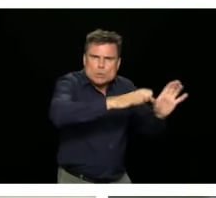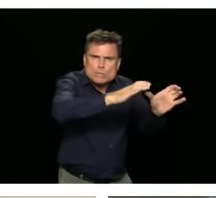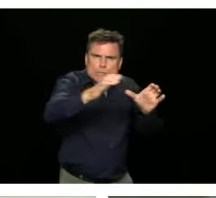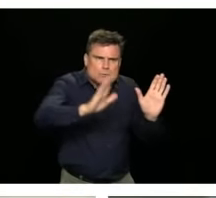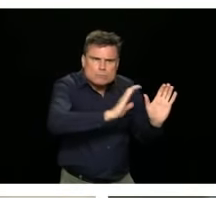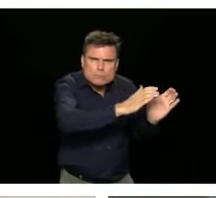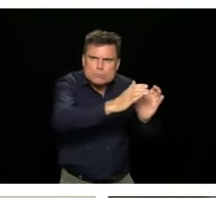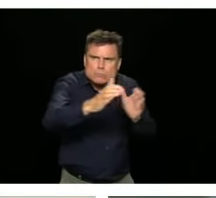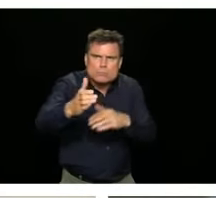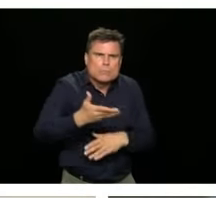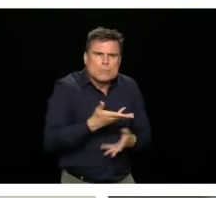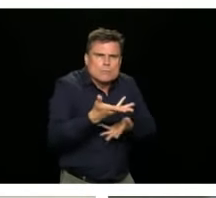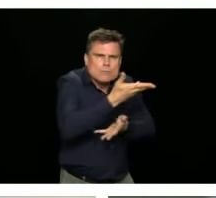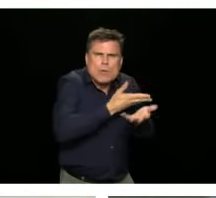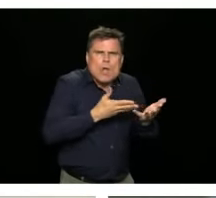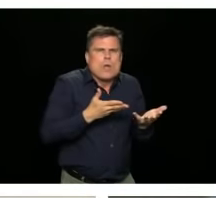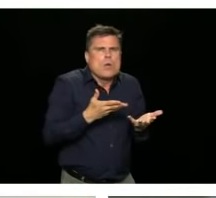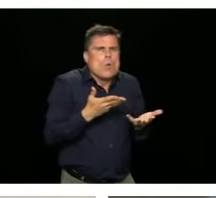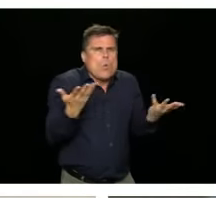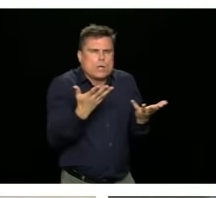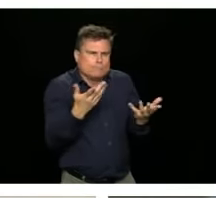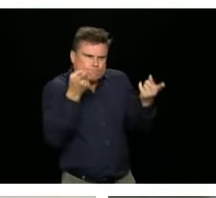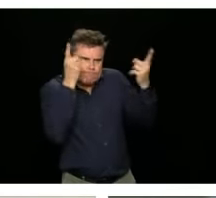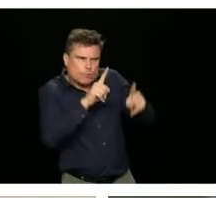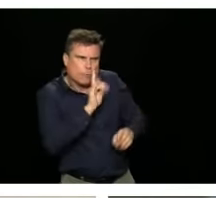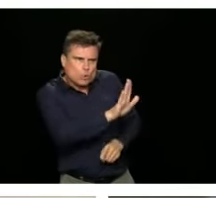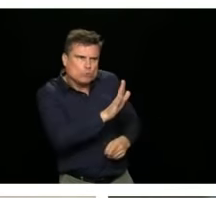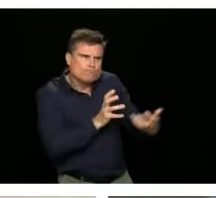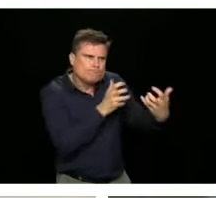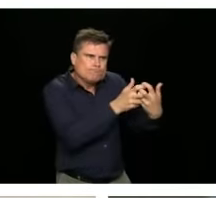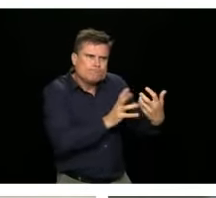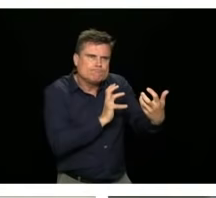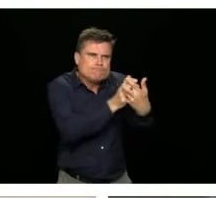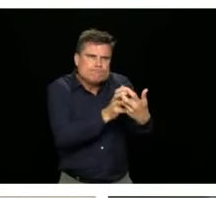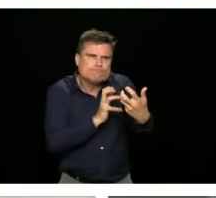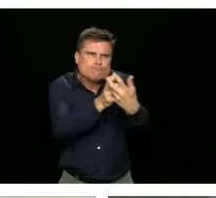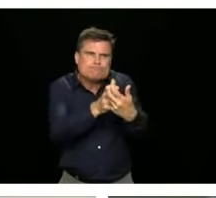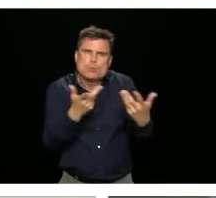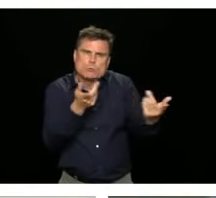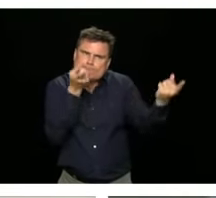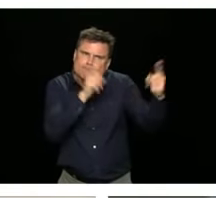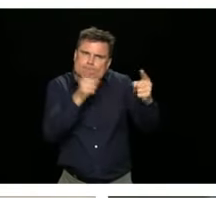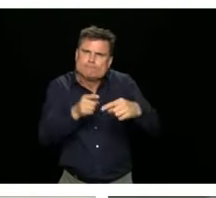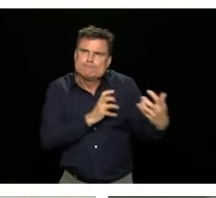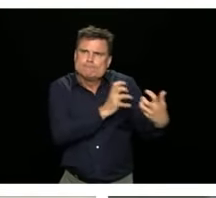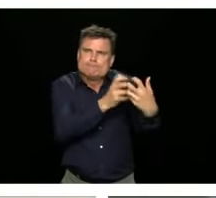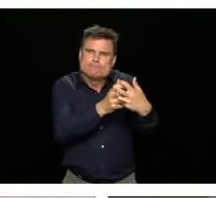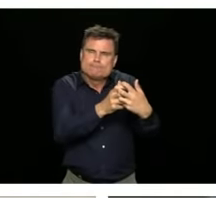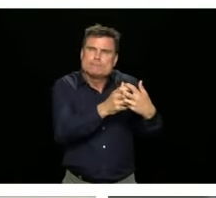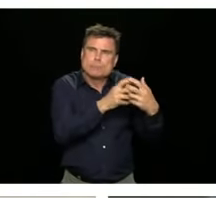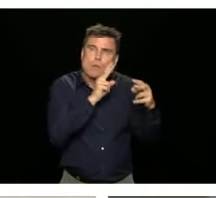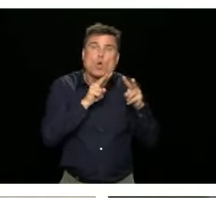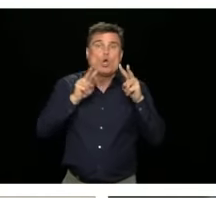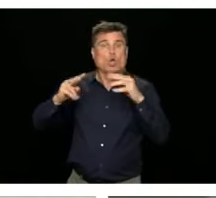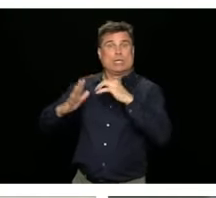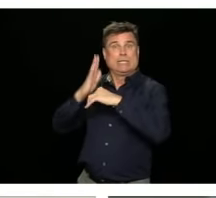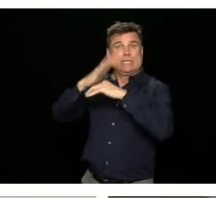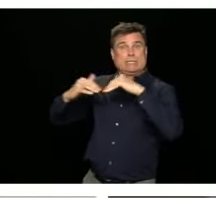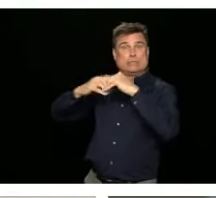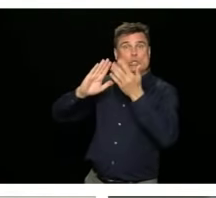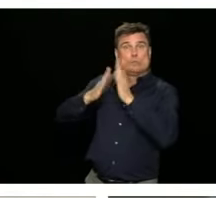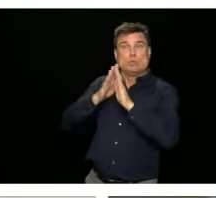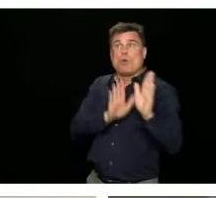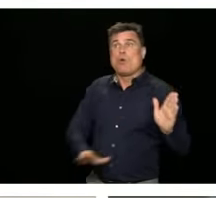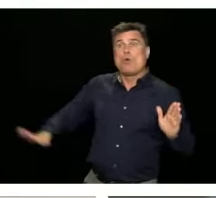Indigenous communities, certainly there are infrastructures that were in place for millennia and time